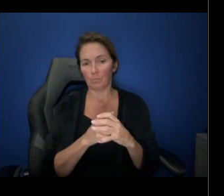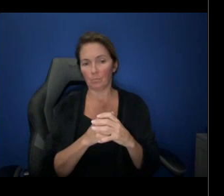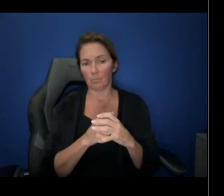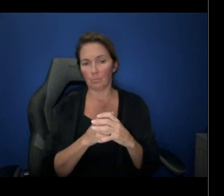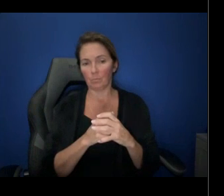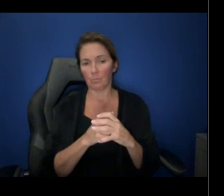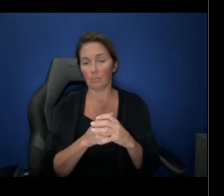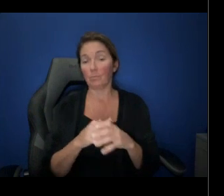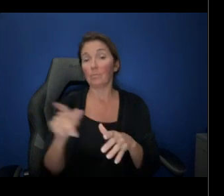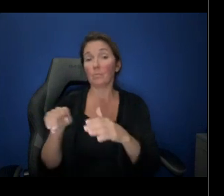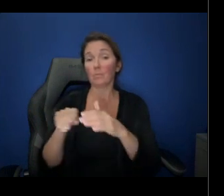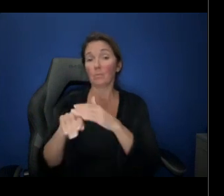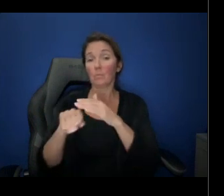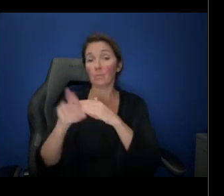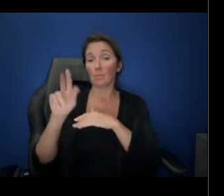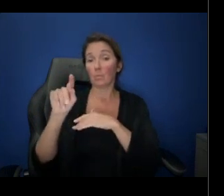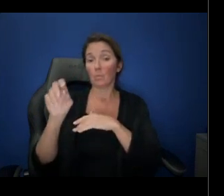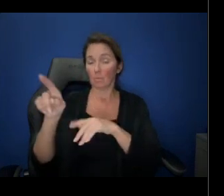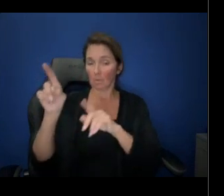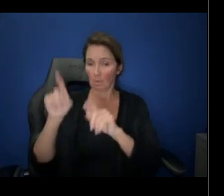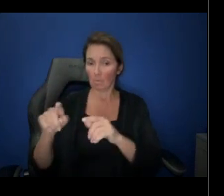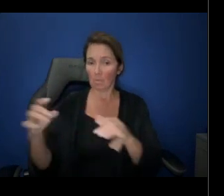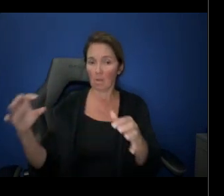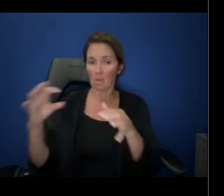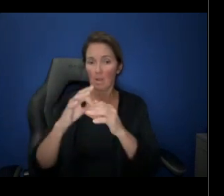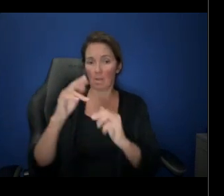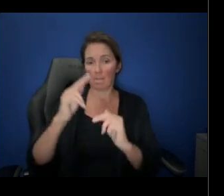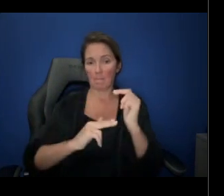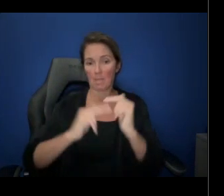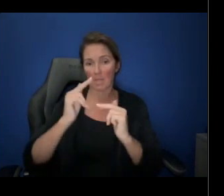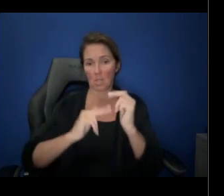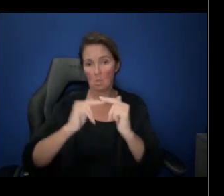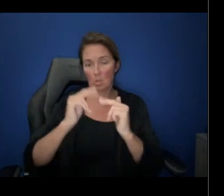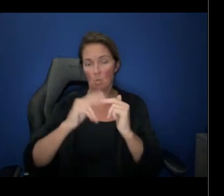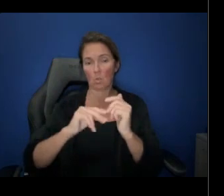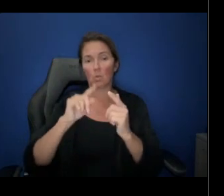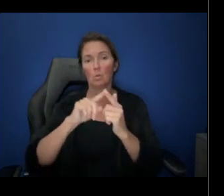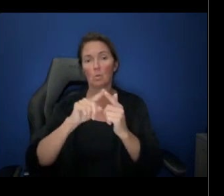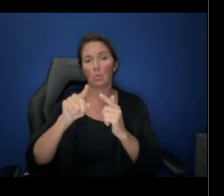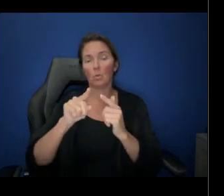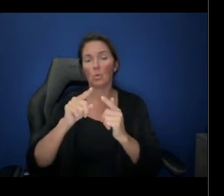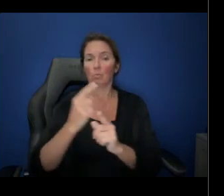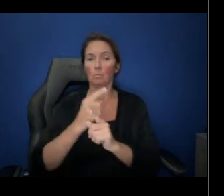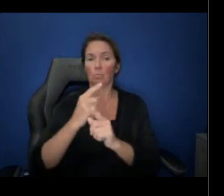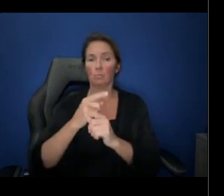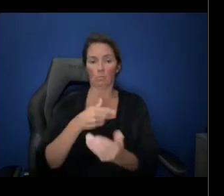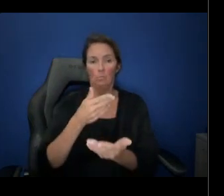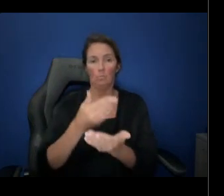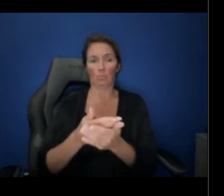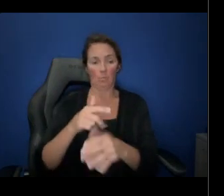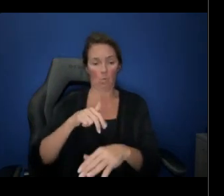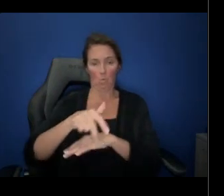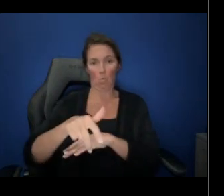The accessible route must connect the building entrance to a pedestrian arrival point.